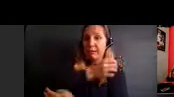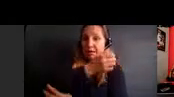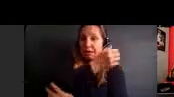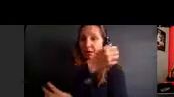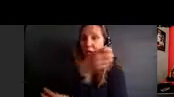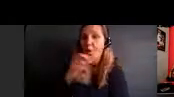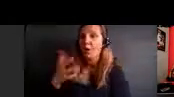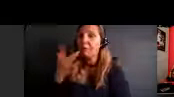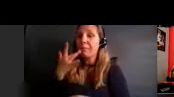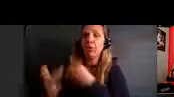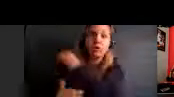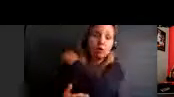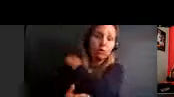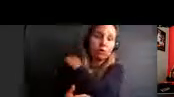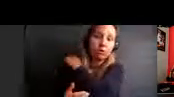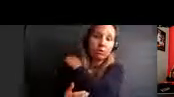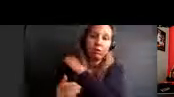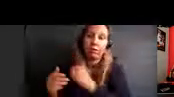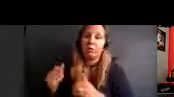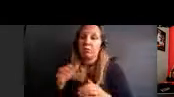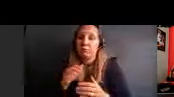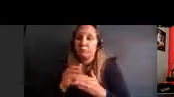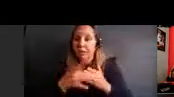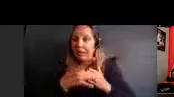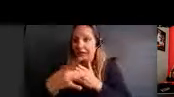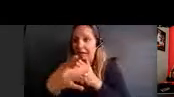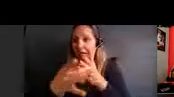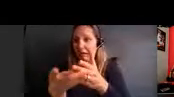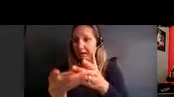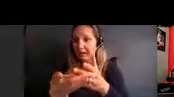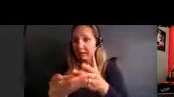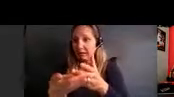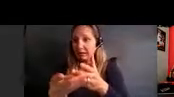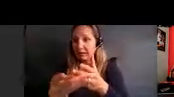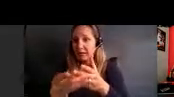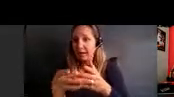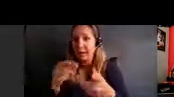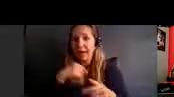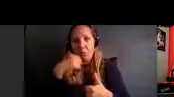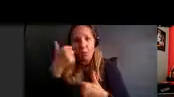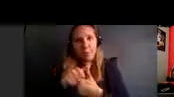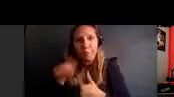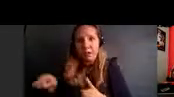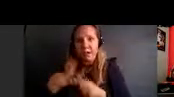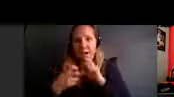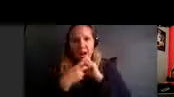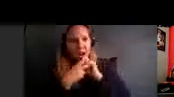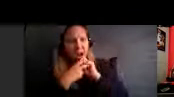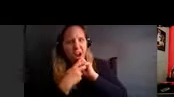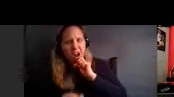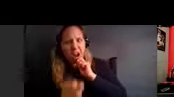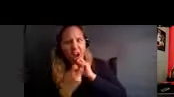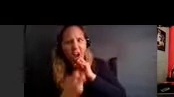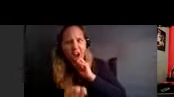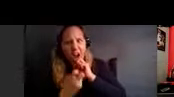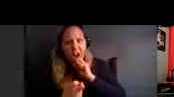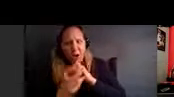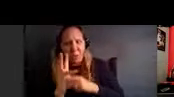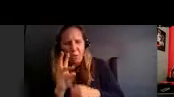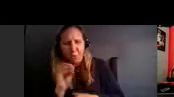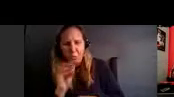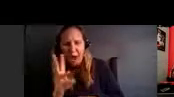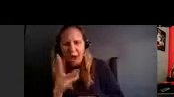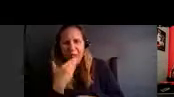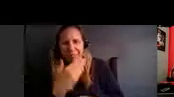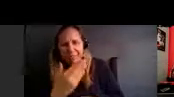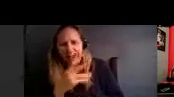hand on my shoulder while I'm guiding you along the way? And I remember Grant was completely floored by this and was just like, wow, thank you so much, Karen.